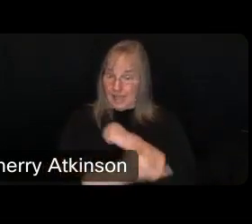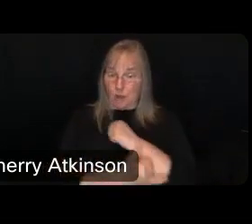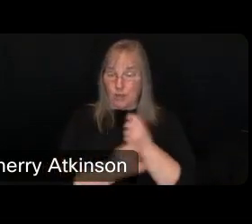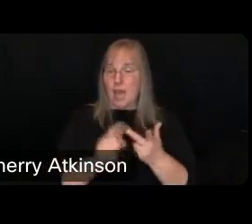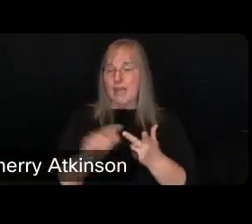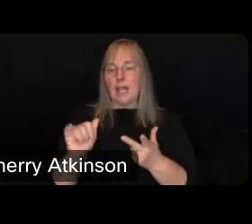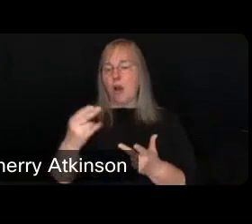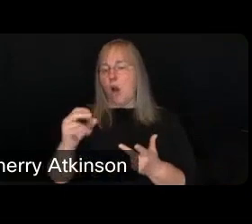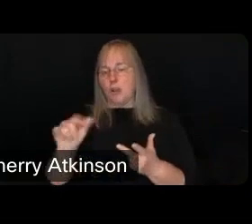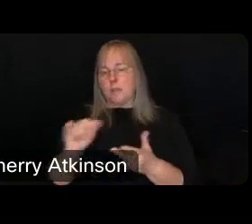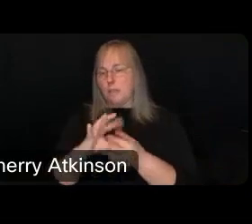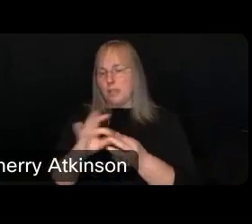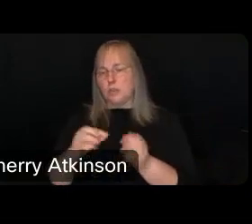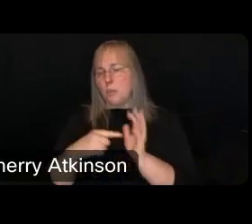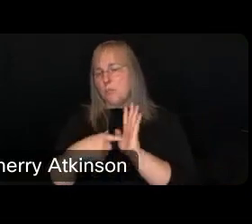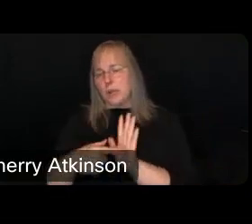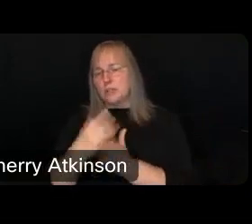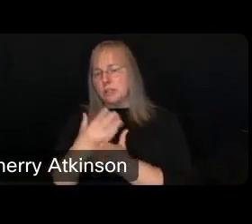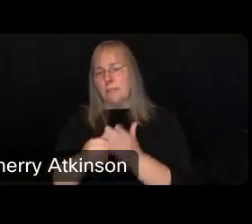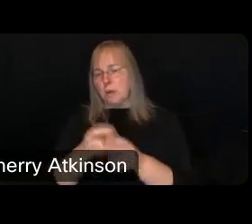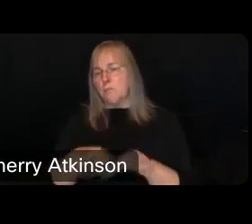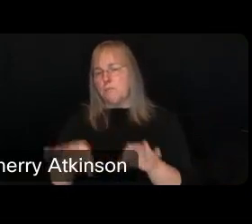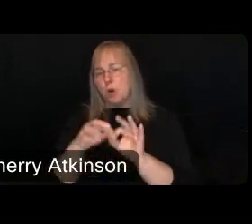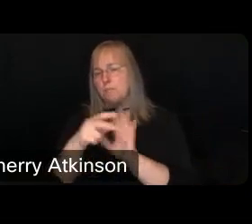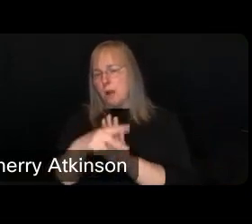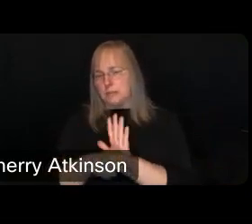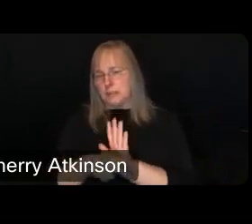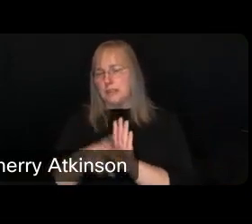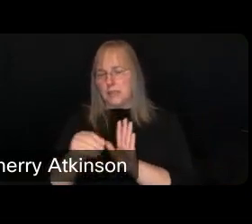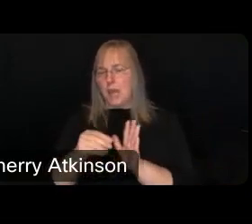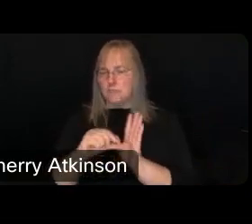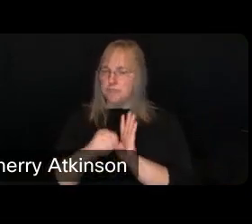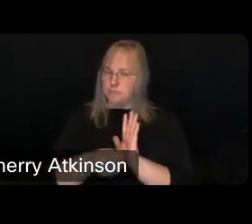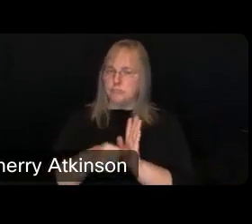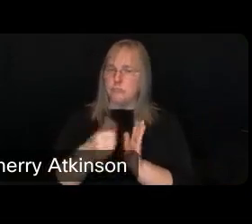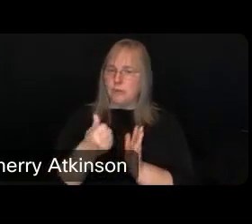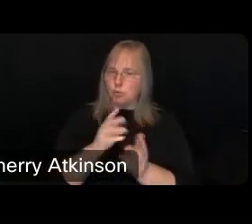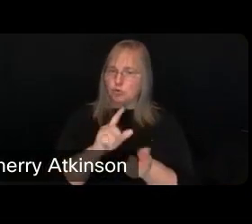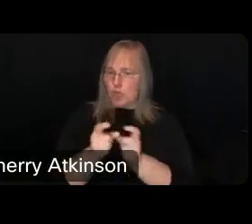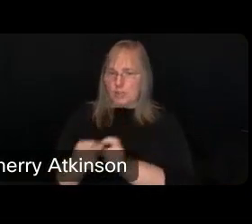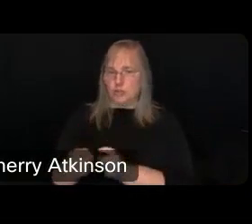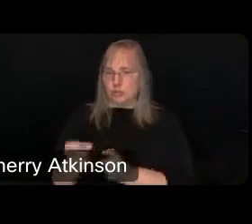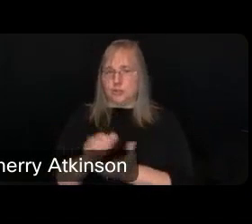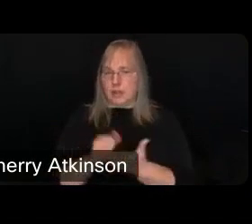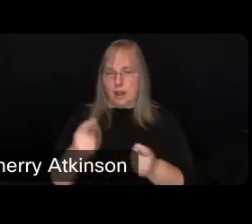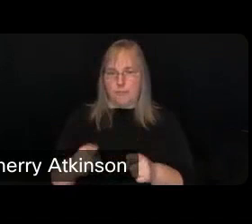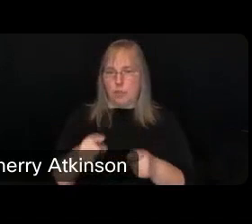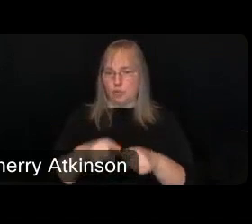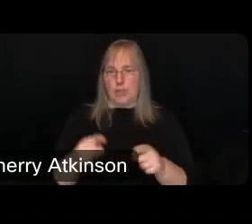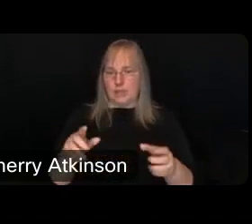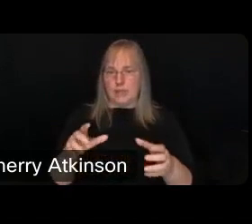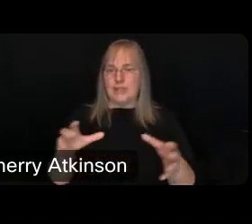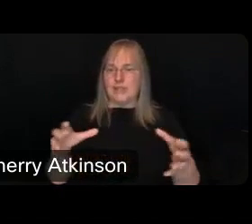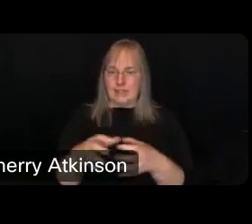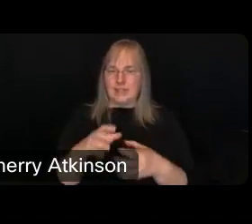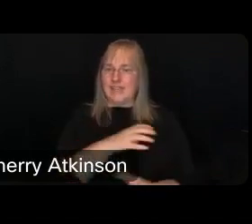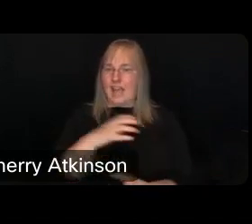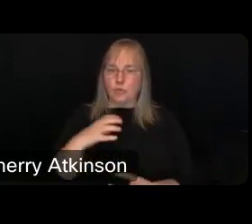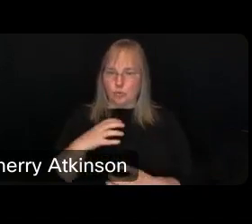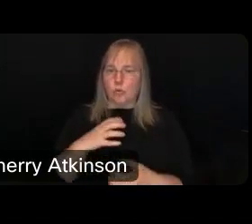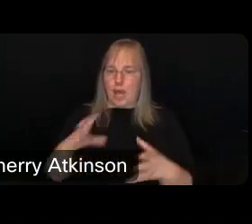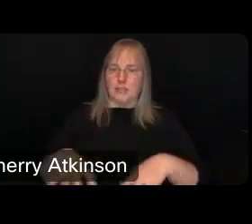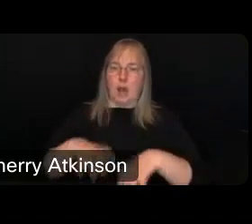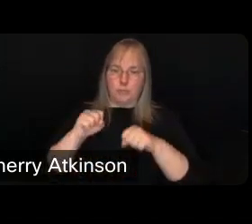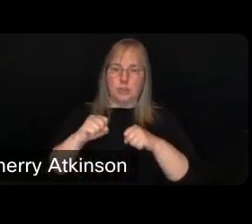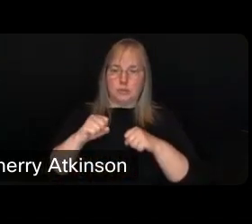out some of the key policies in the plan and highlight a few of the changes that occurred during the council adoption process and all of the various